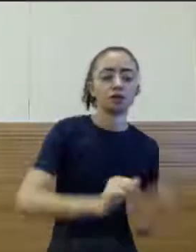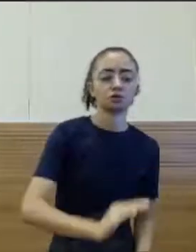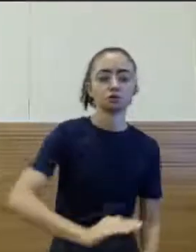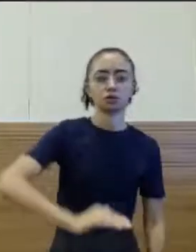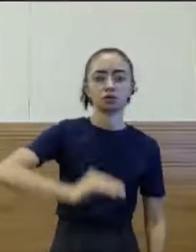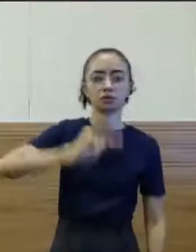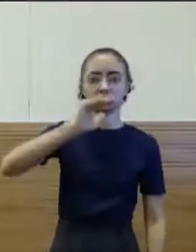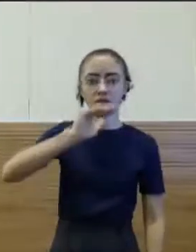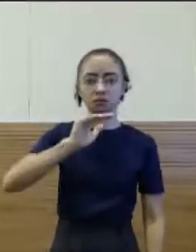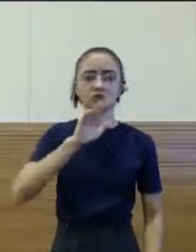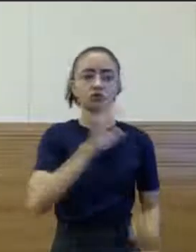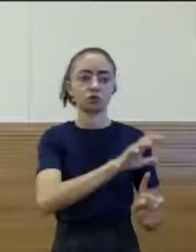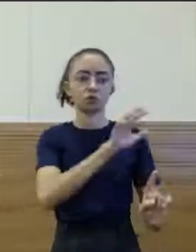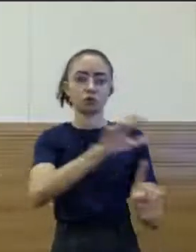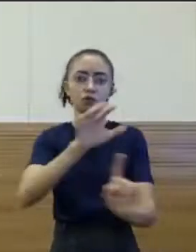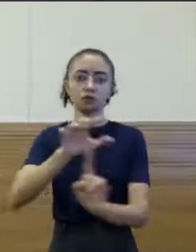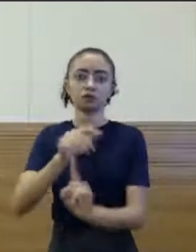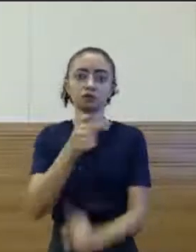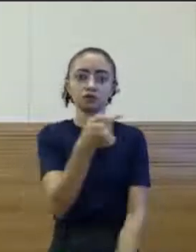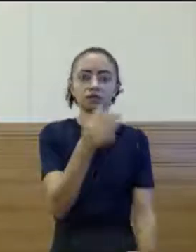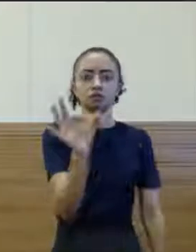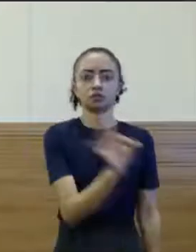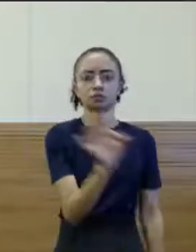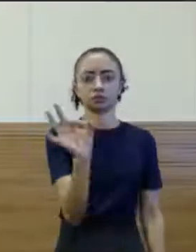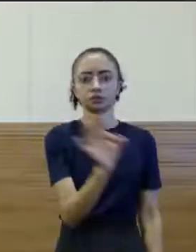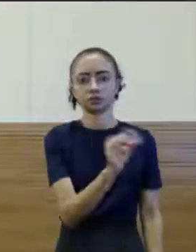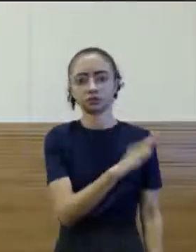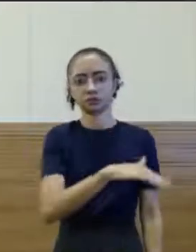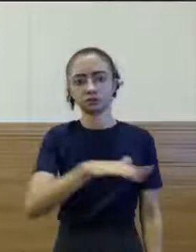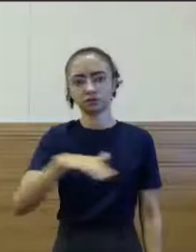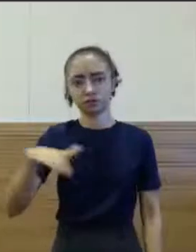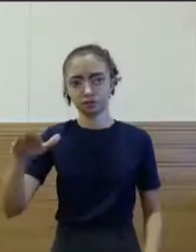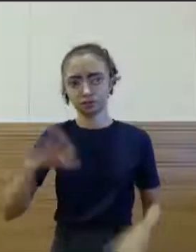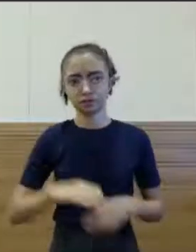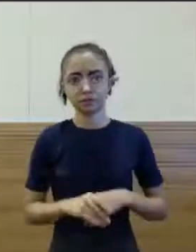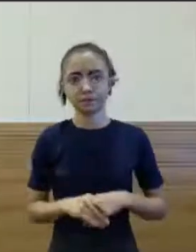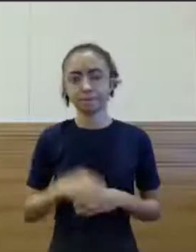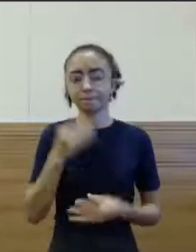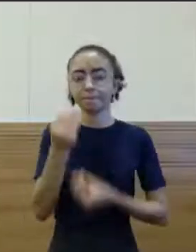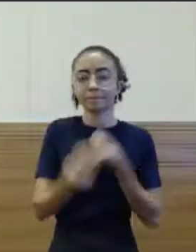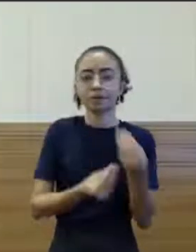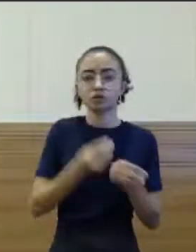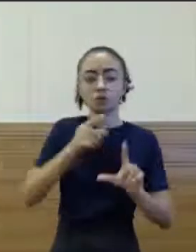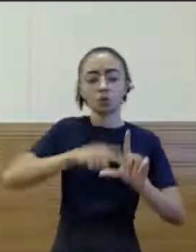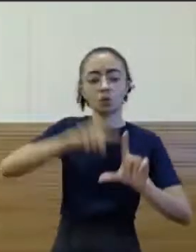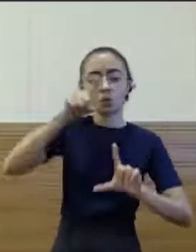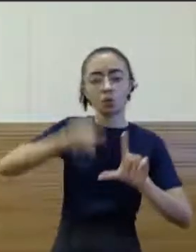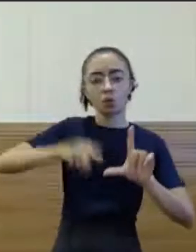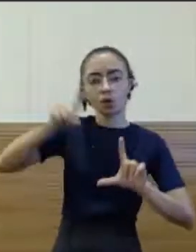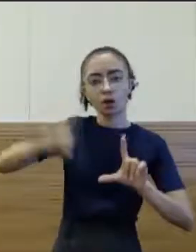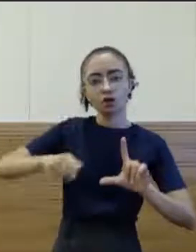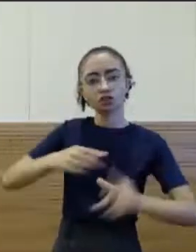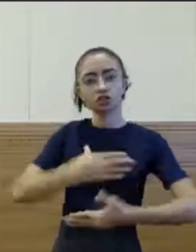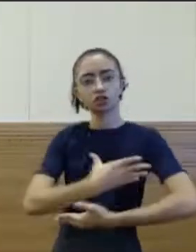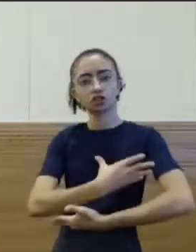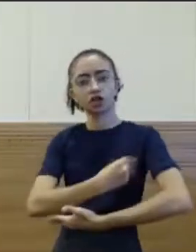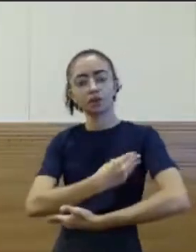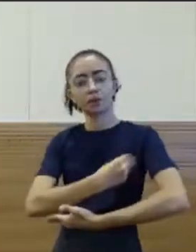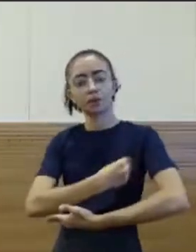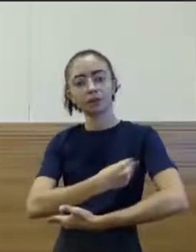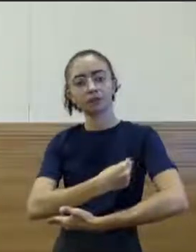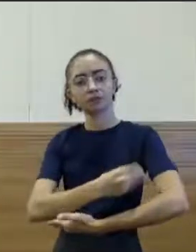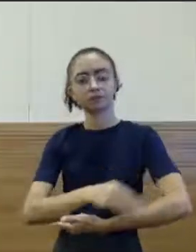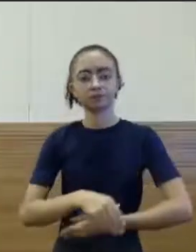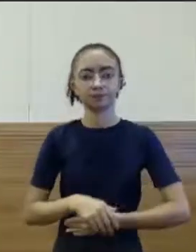affects 6% of our children. With regards to the breastfeeding rates, we